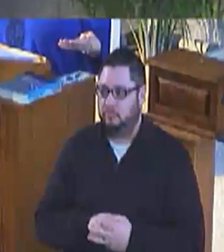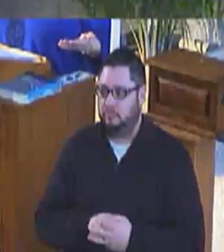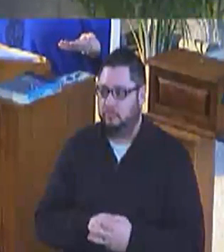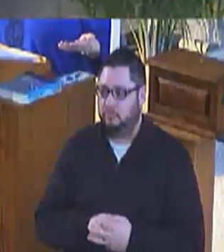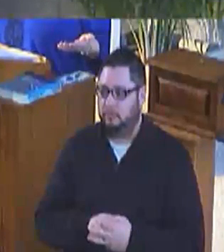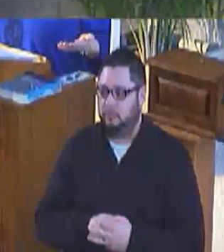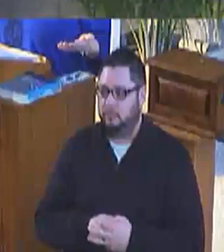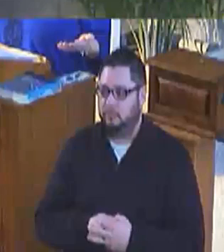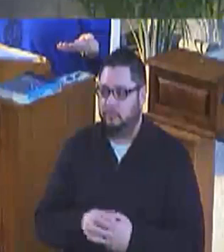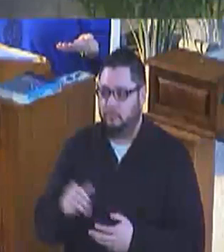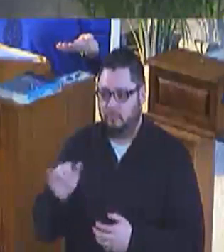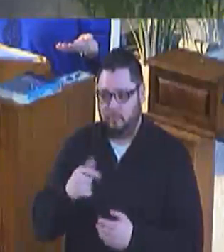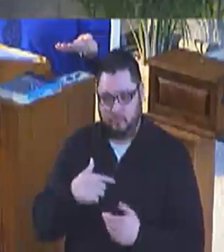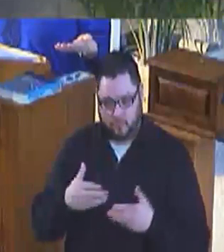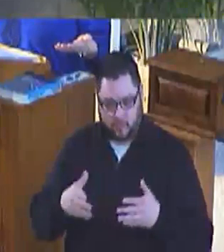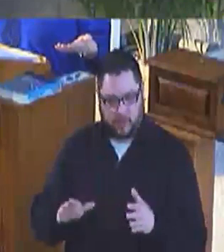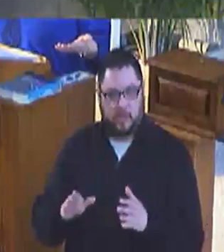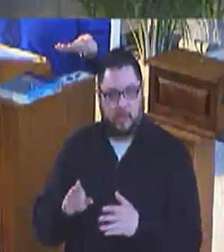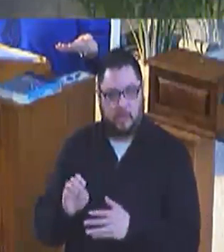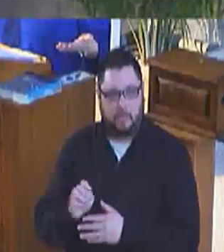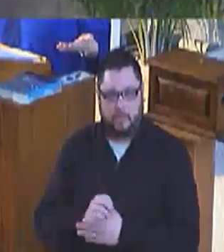So it is, and so we let it be.